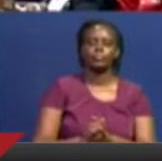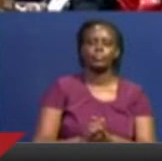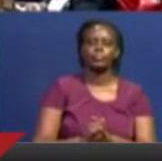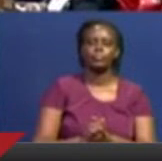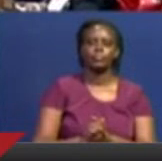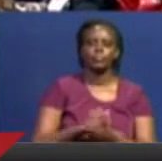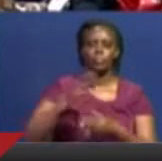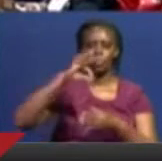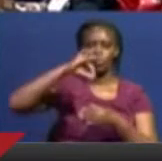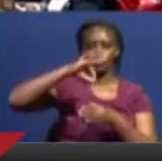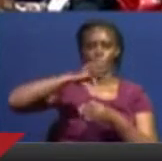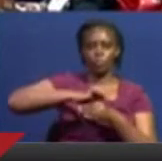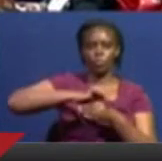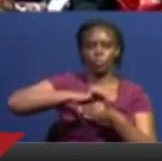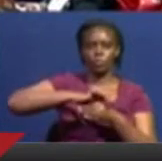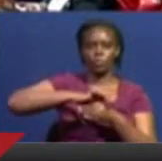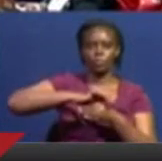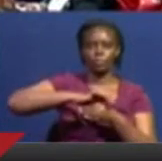Vote now.